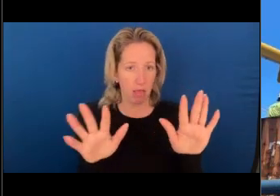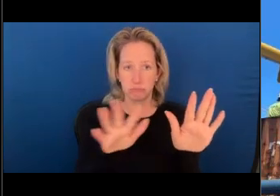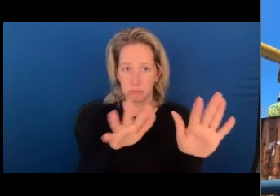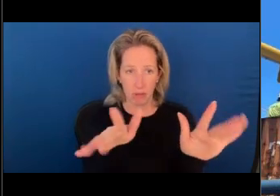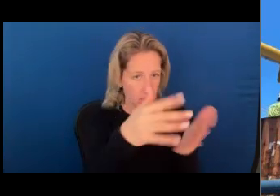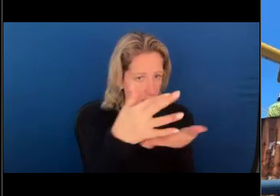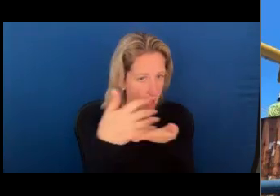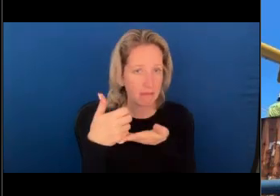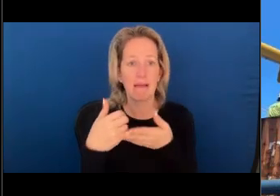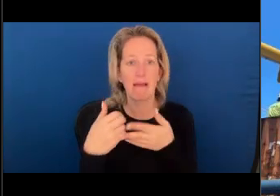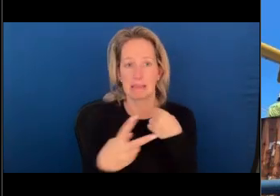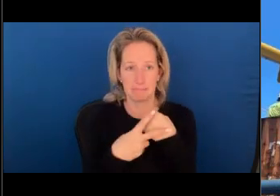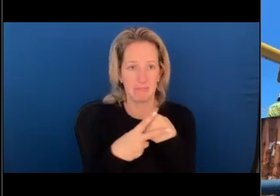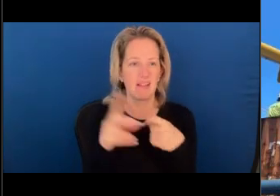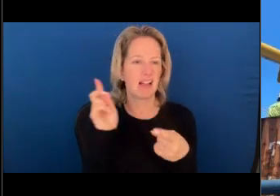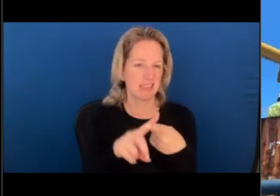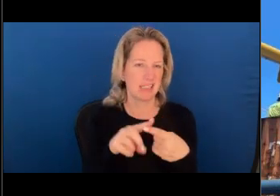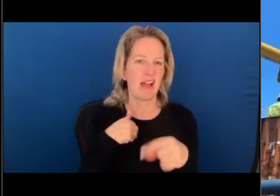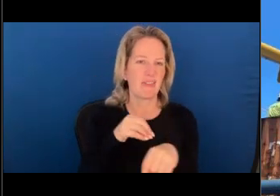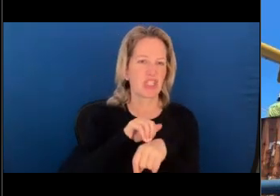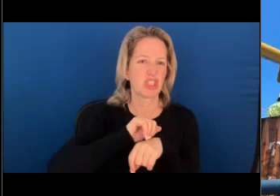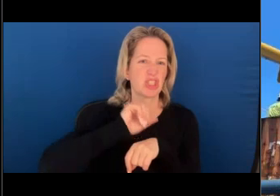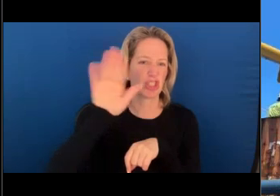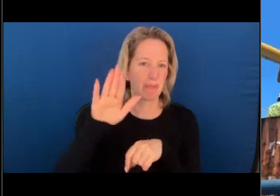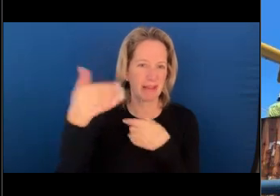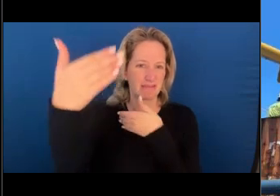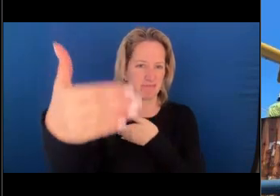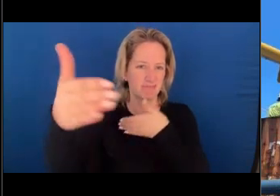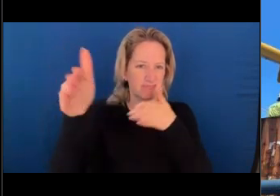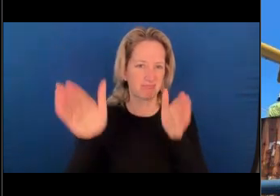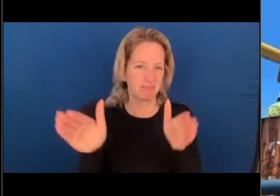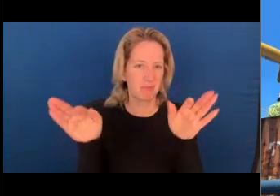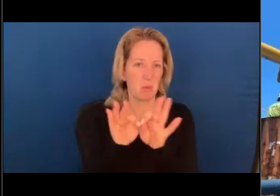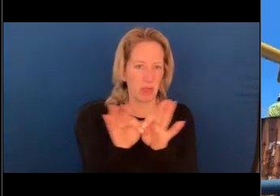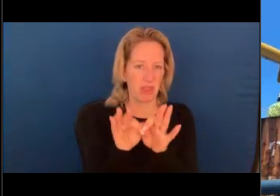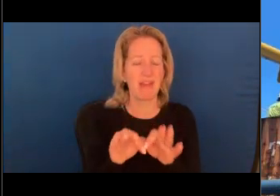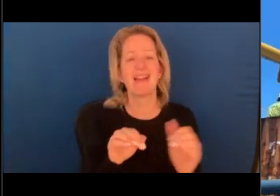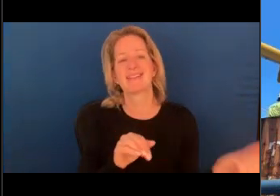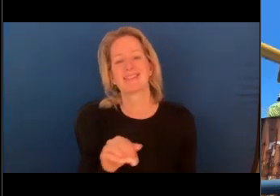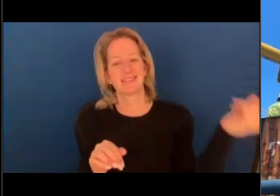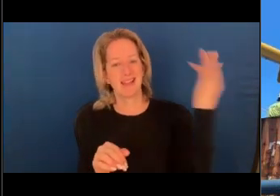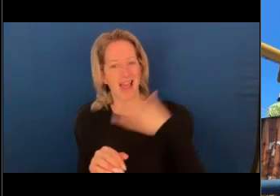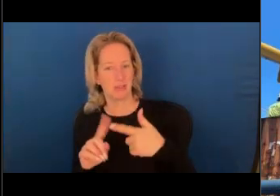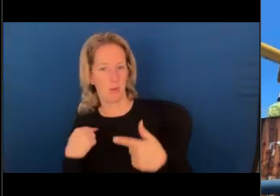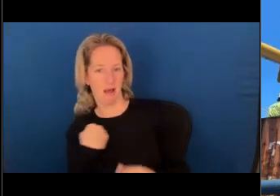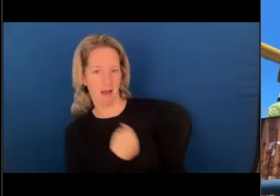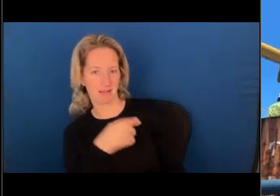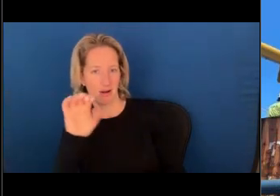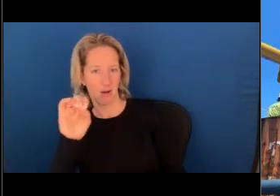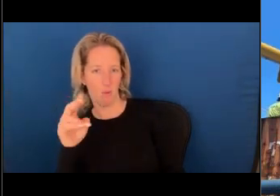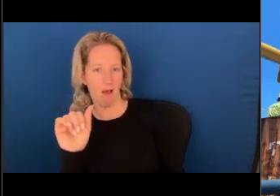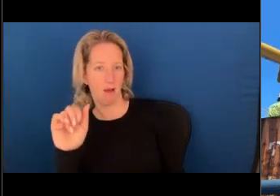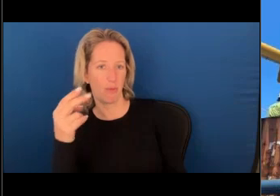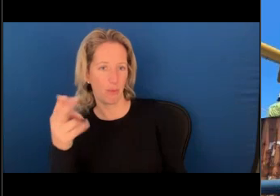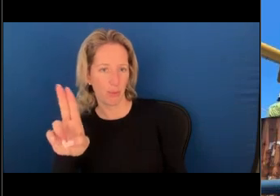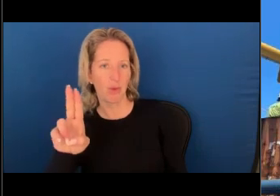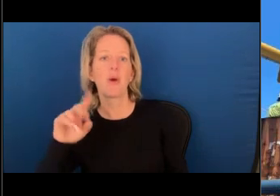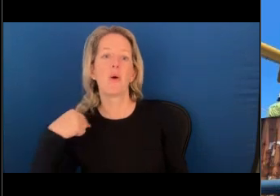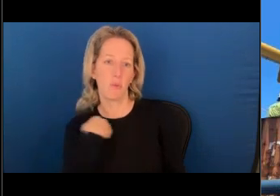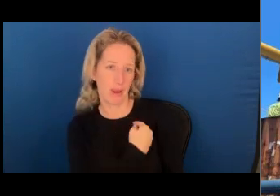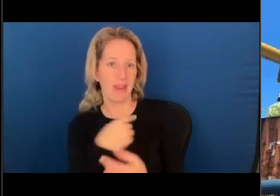about a shipping container's worth. They send it to us, to our plastic recycling research facility on Oahu, where we